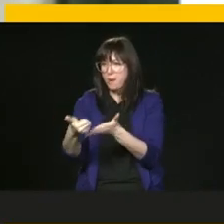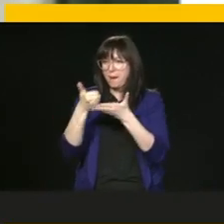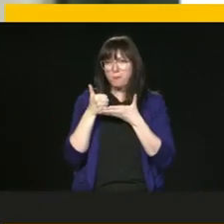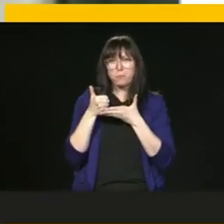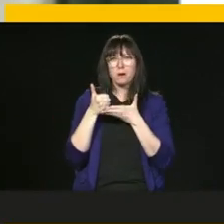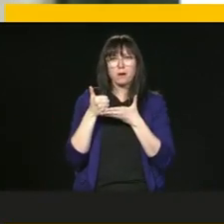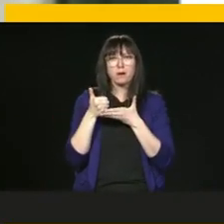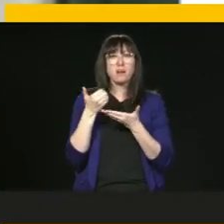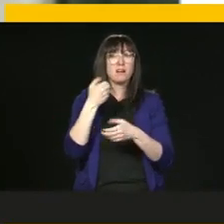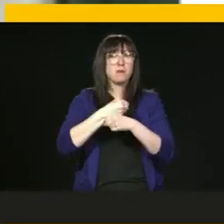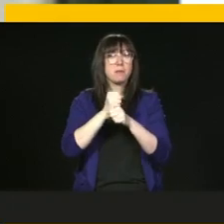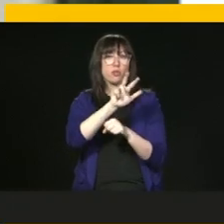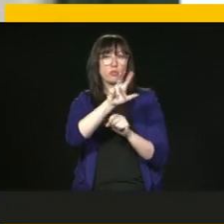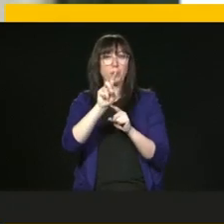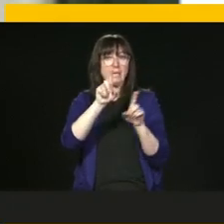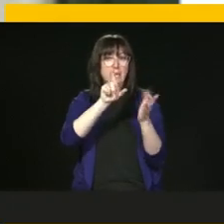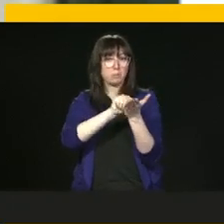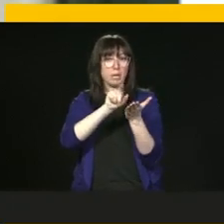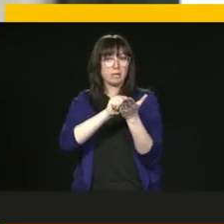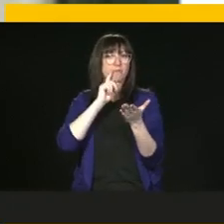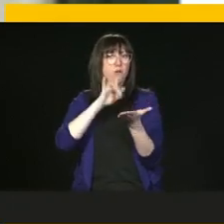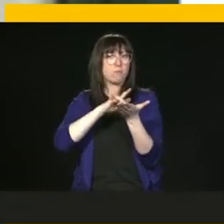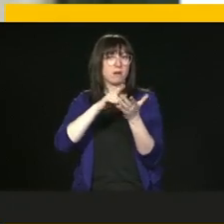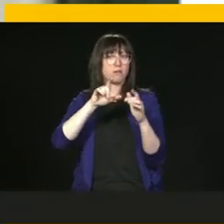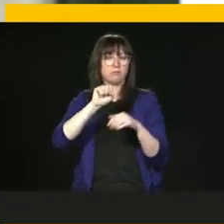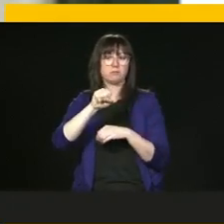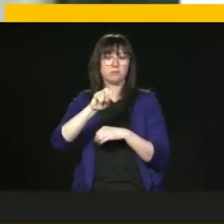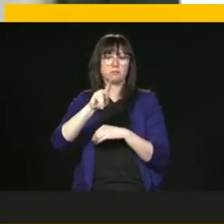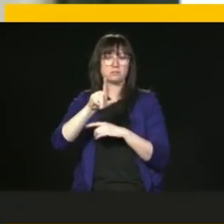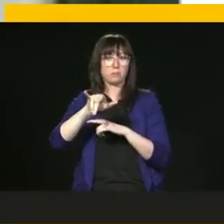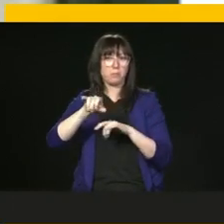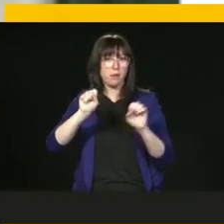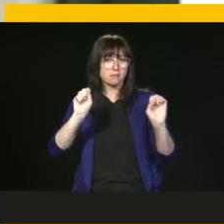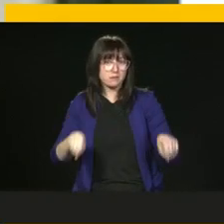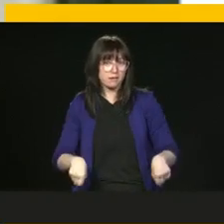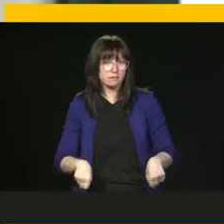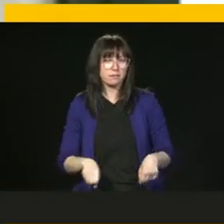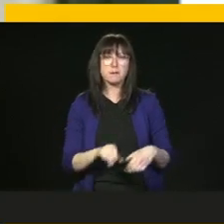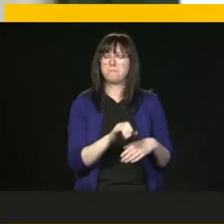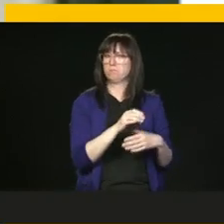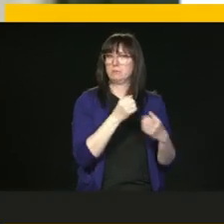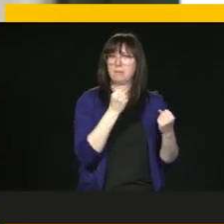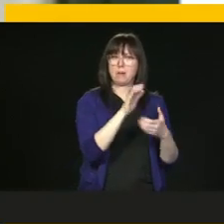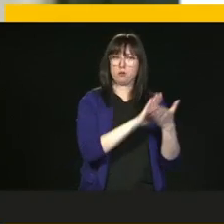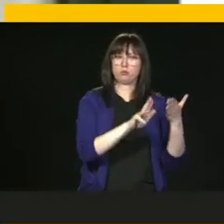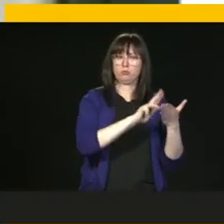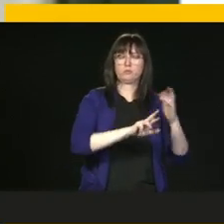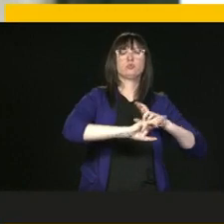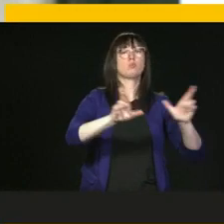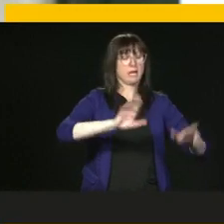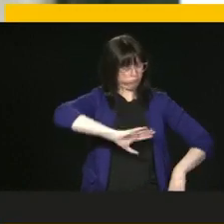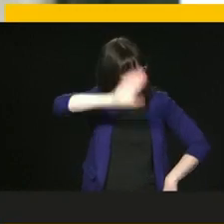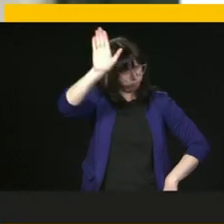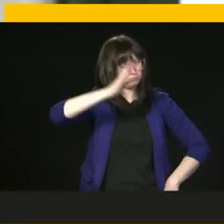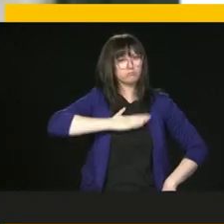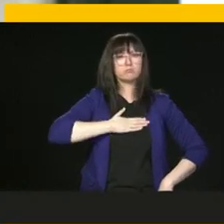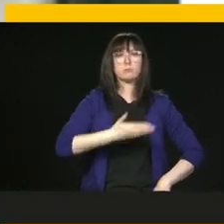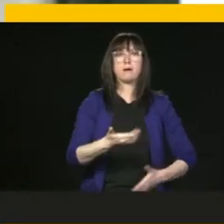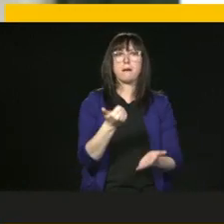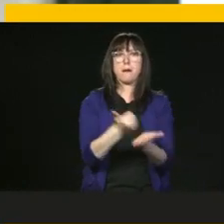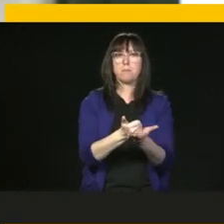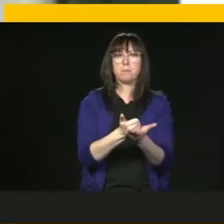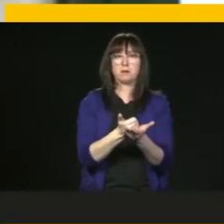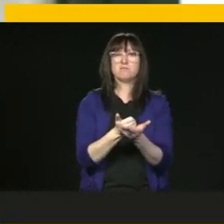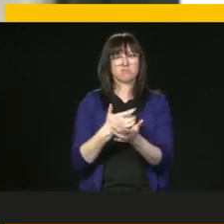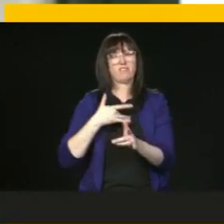including 3D printing of medical supplies. Many institutions have already stepped up, and many more will do the